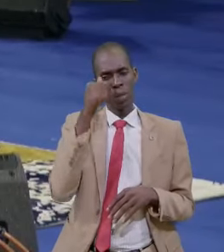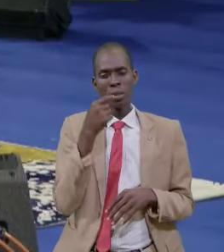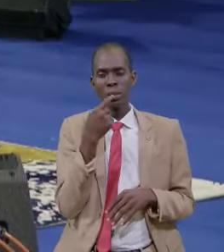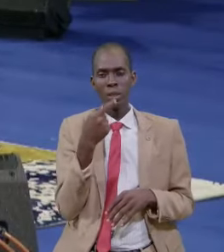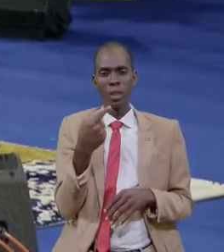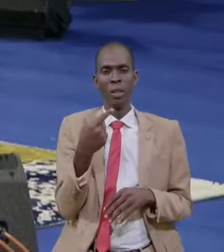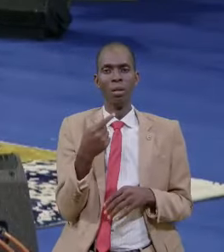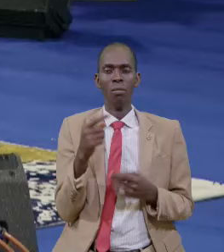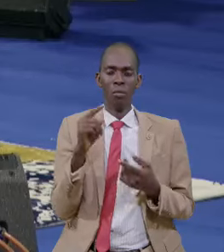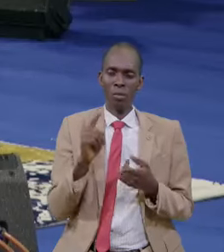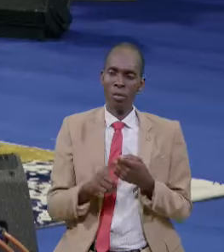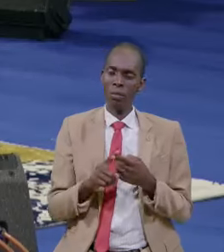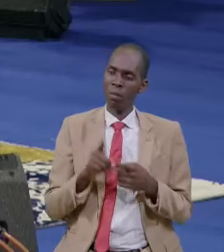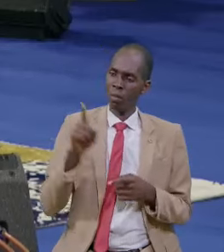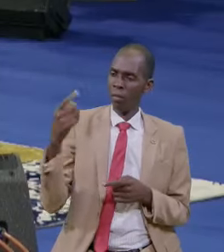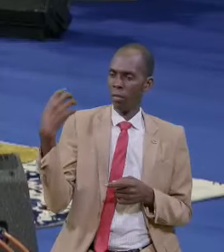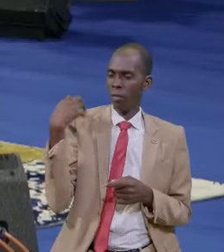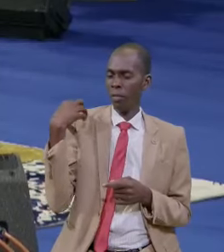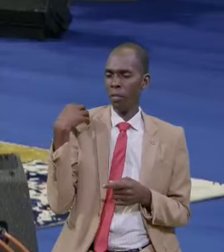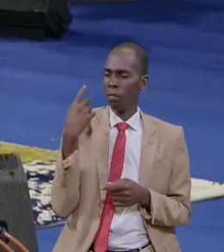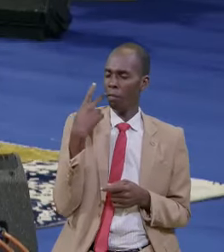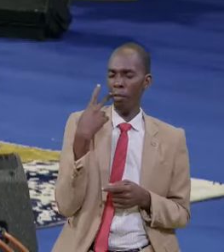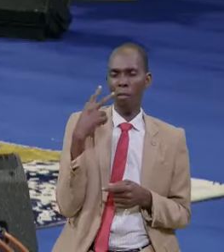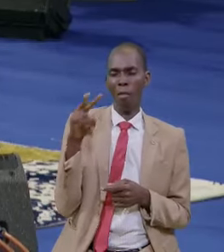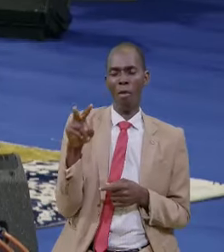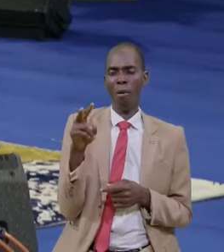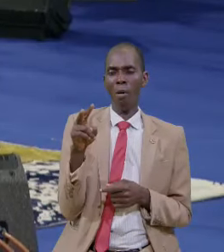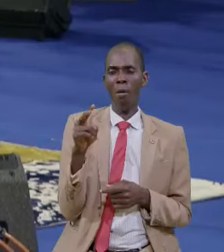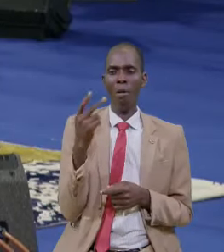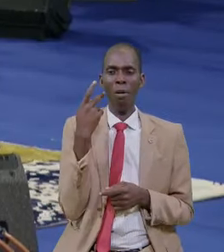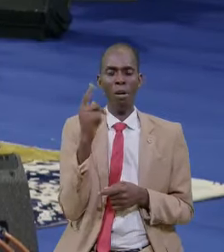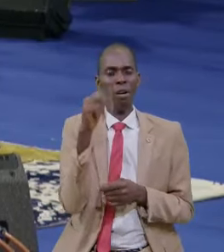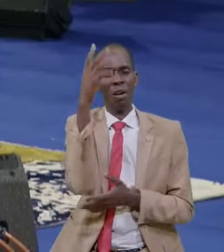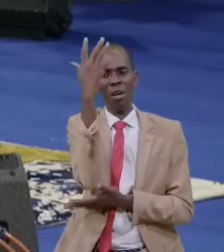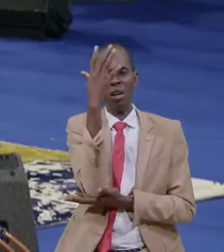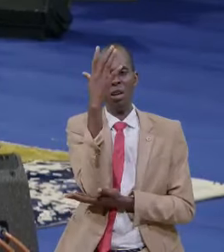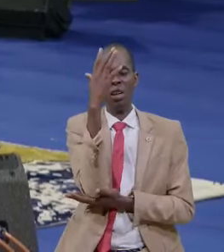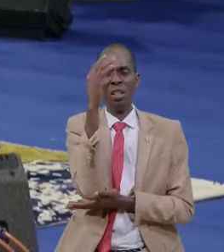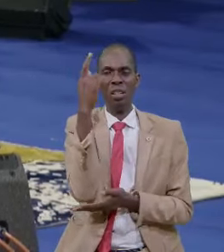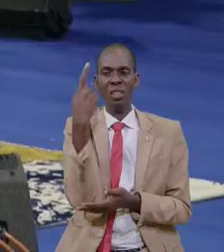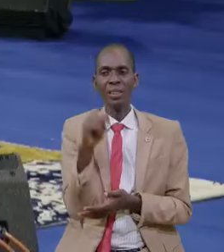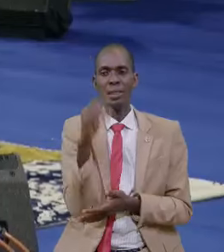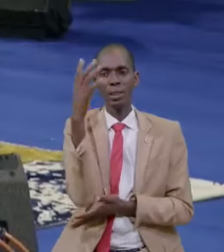him, Master, behold the tree, the fig tree,